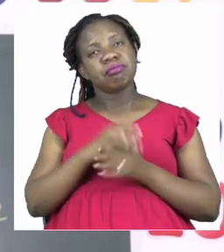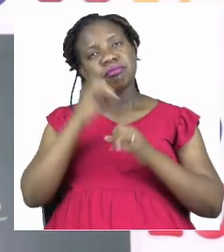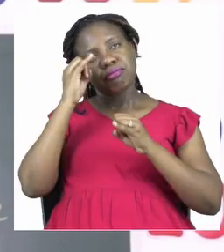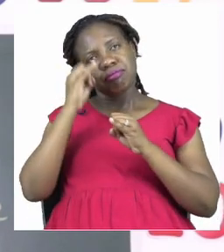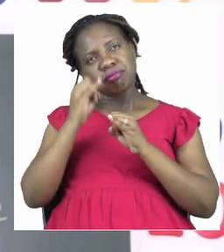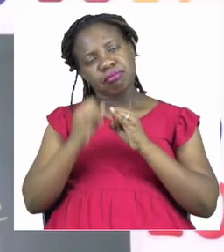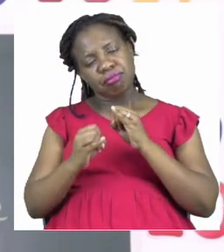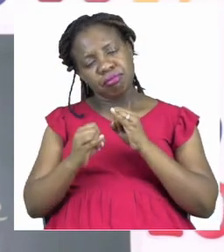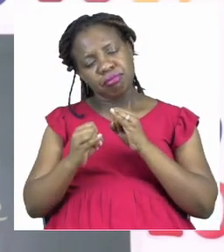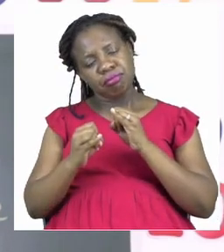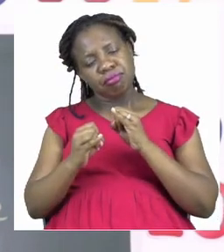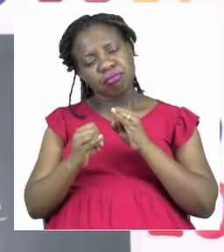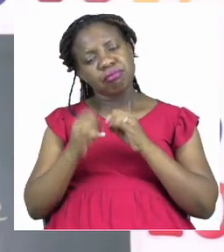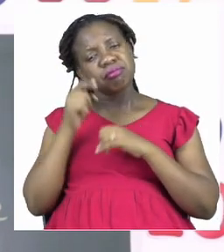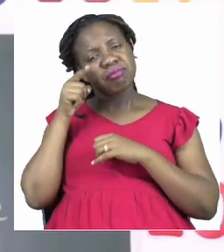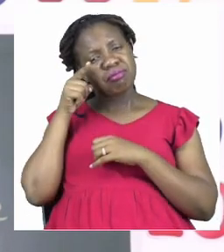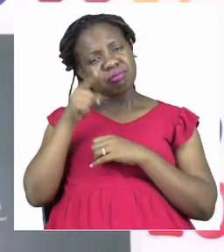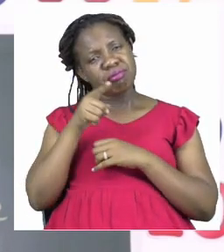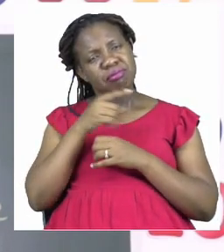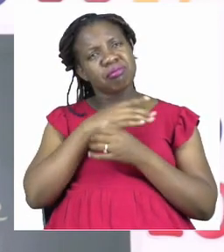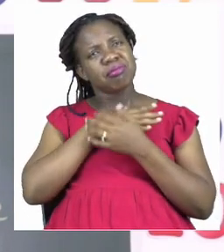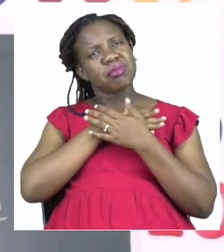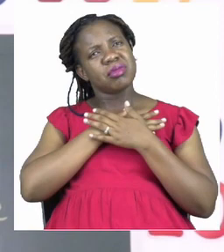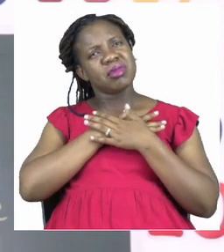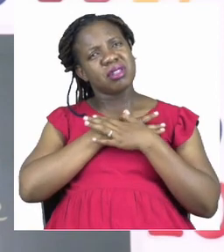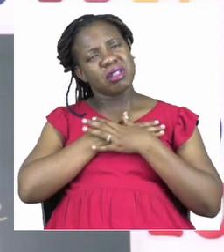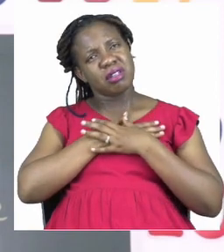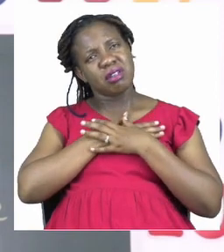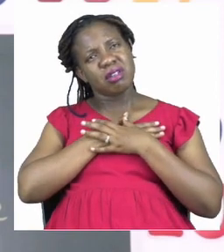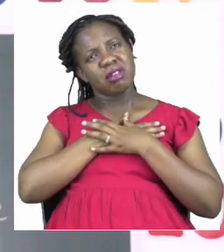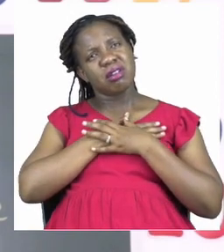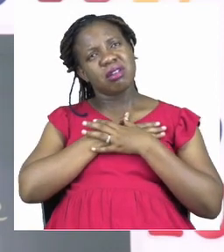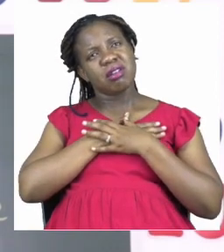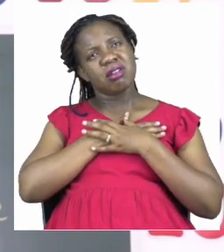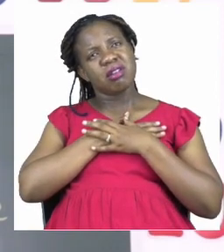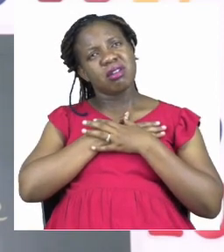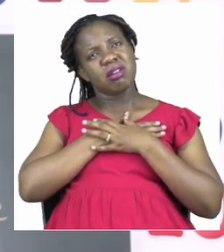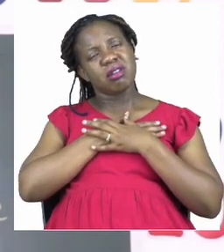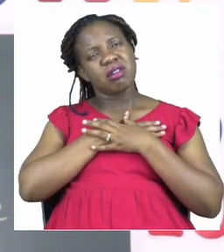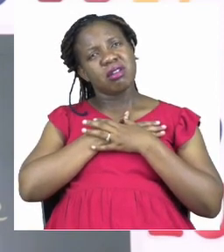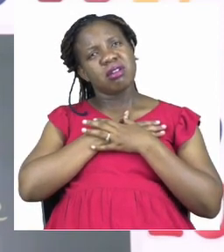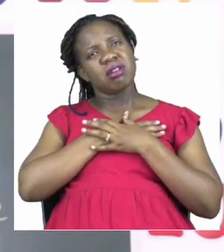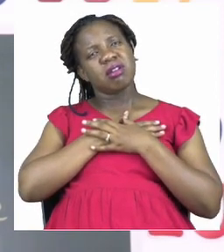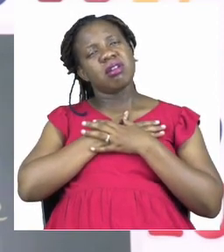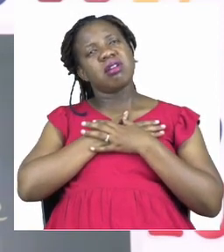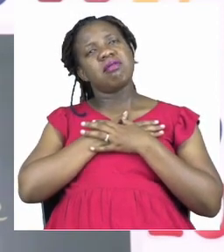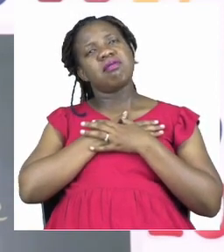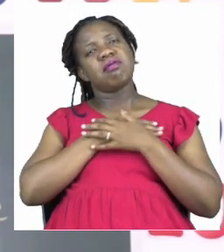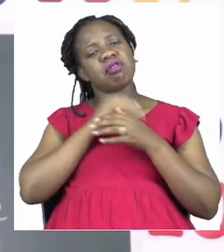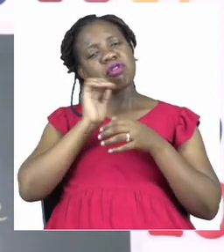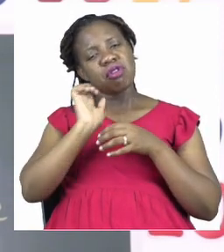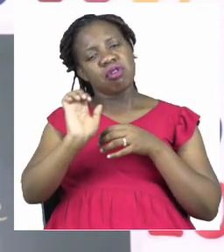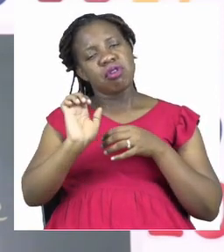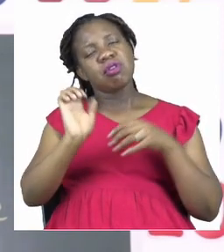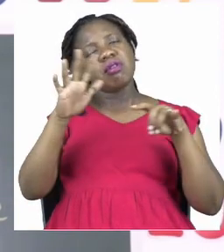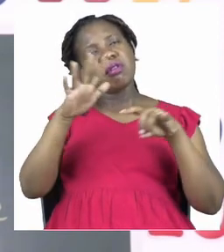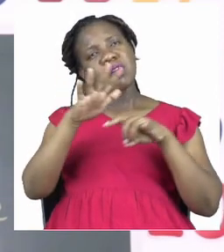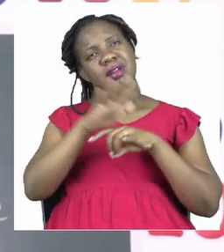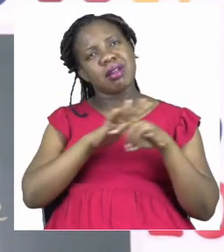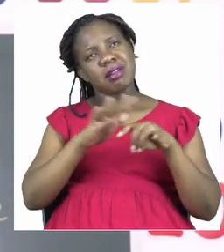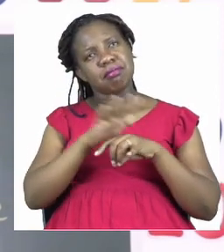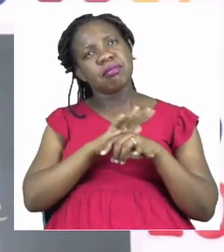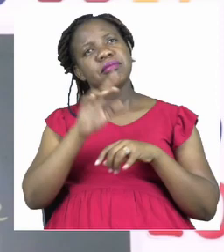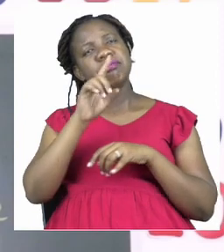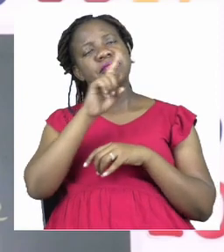You tell us the name of your pet, how old they are, the color, the special marks they have on